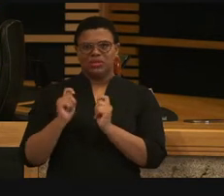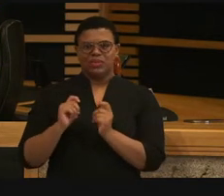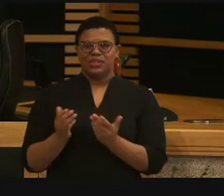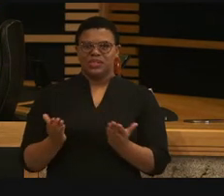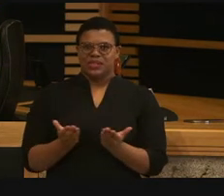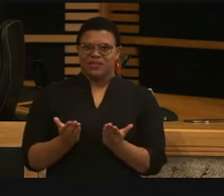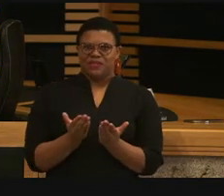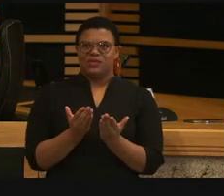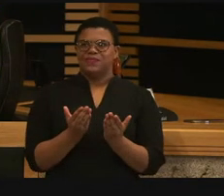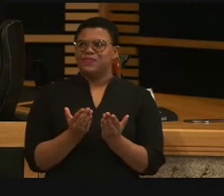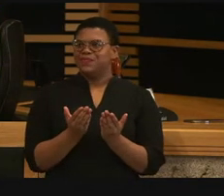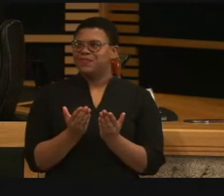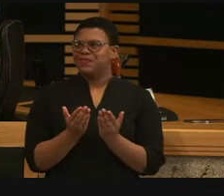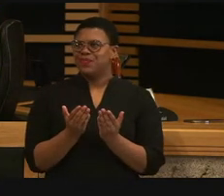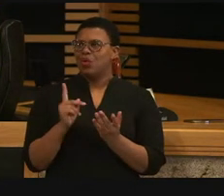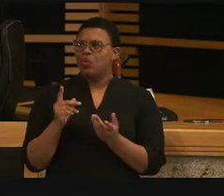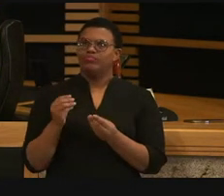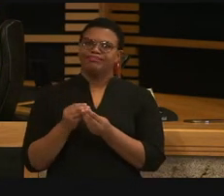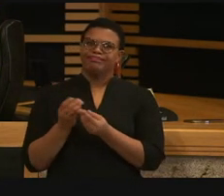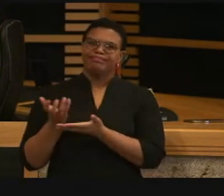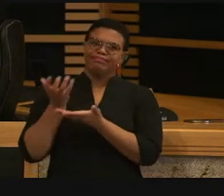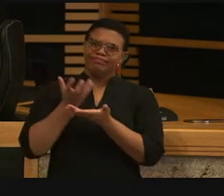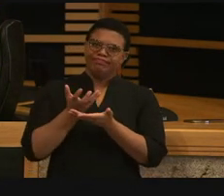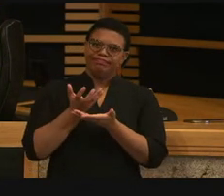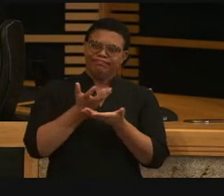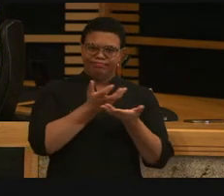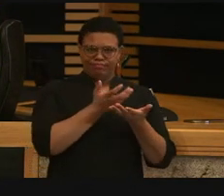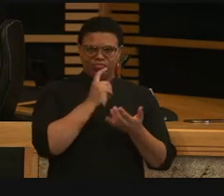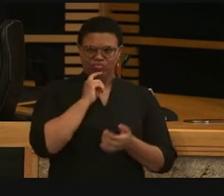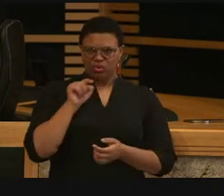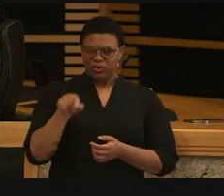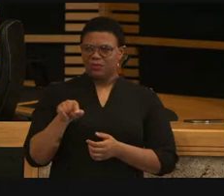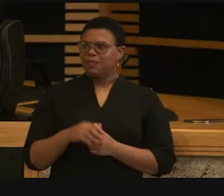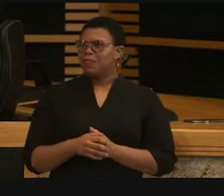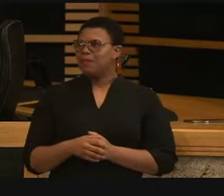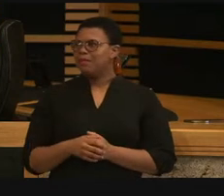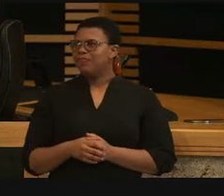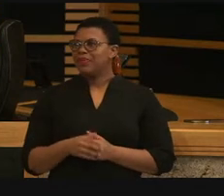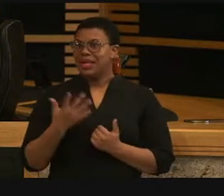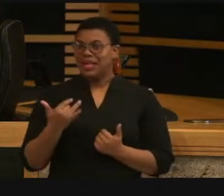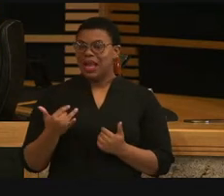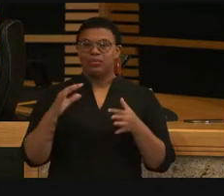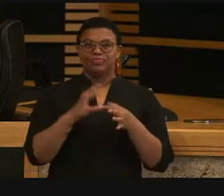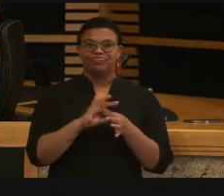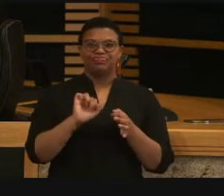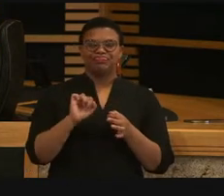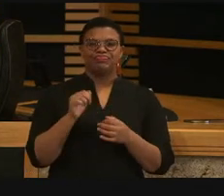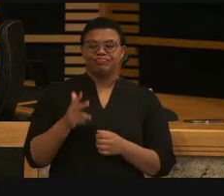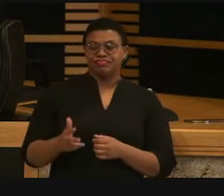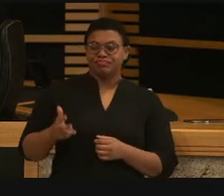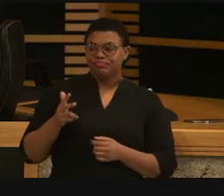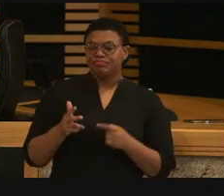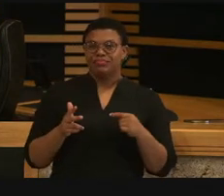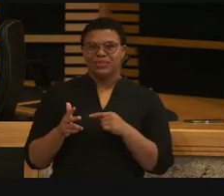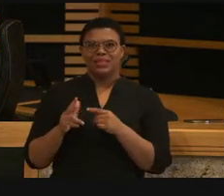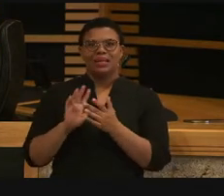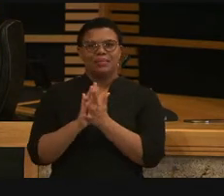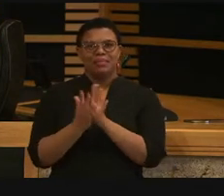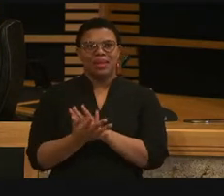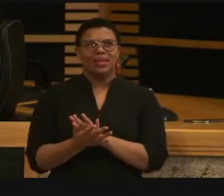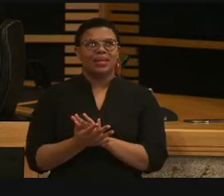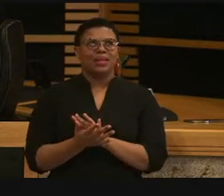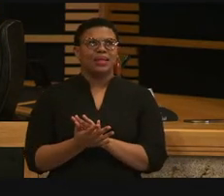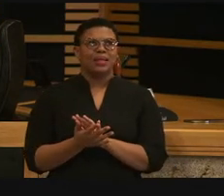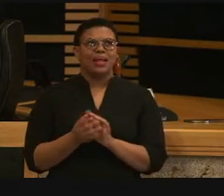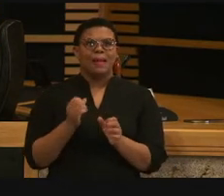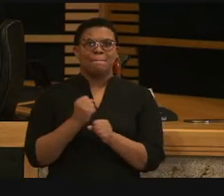provincial trade and economic growth. In the midst of changing climate, rail transport become, because of